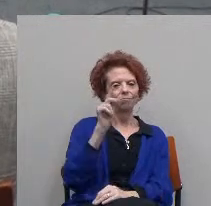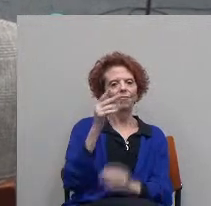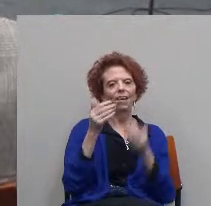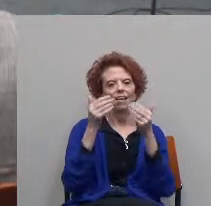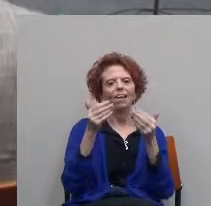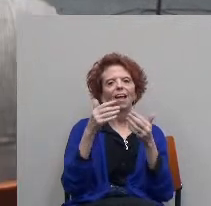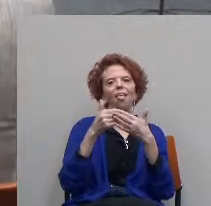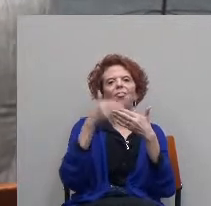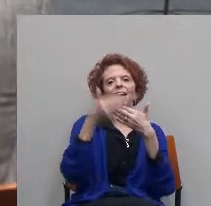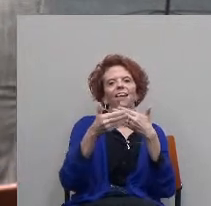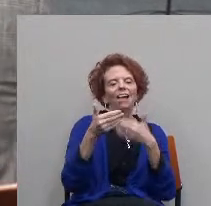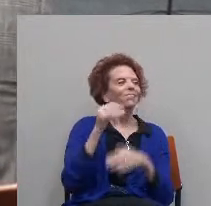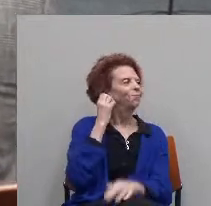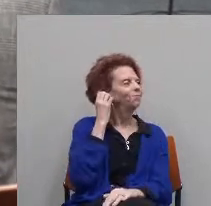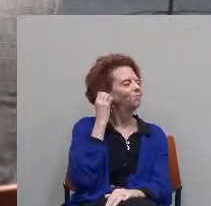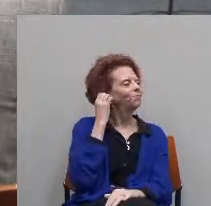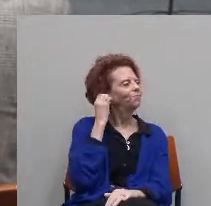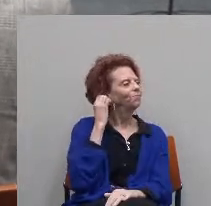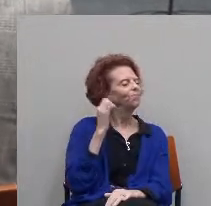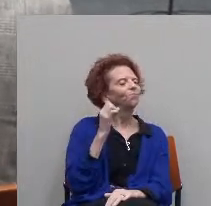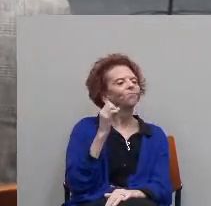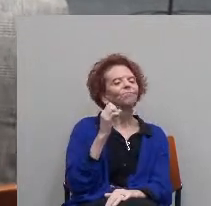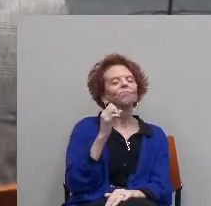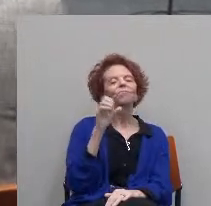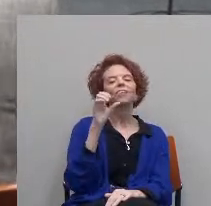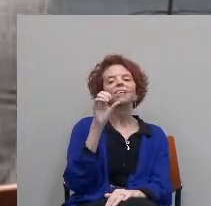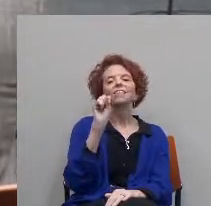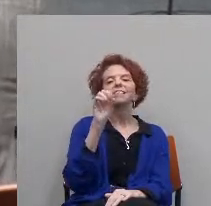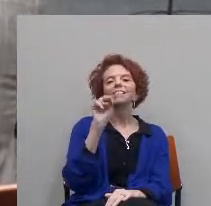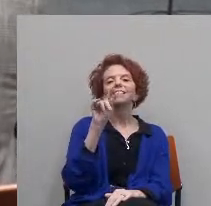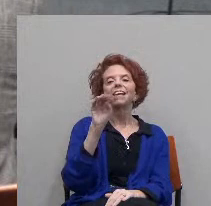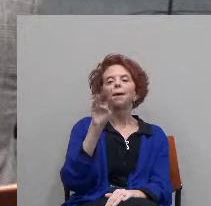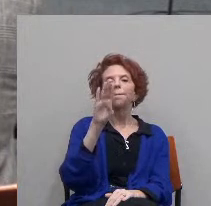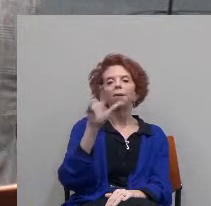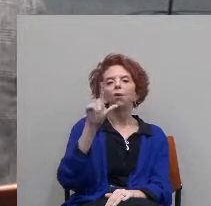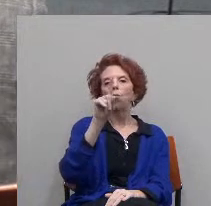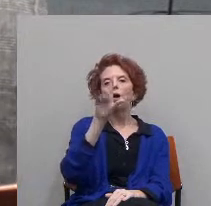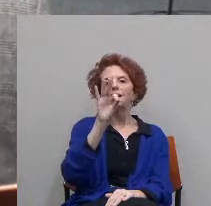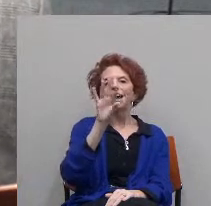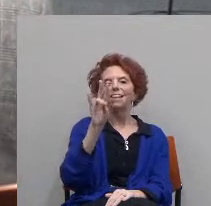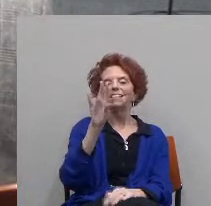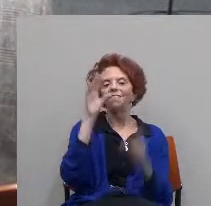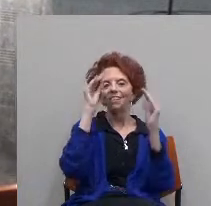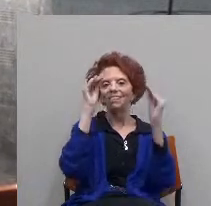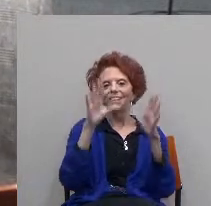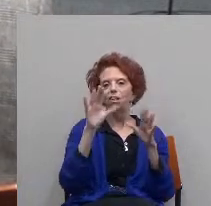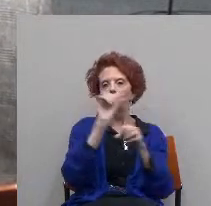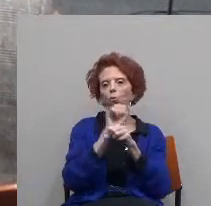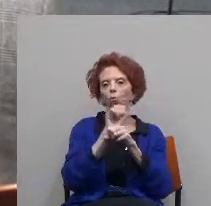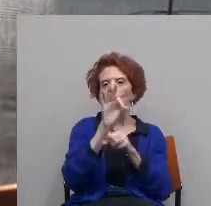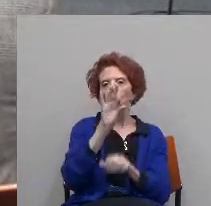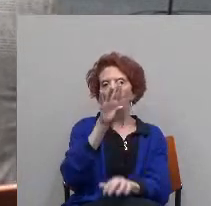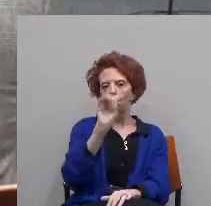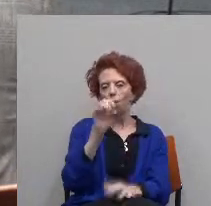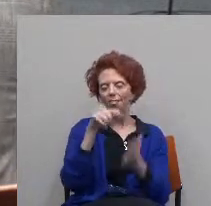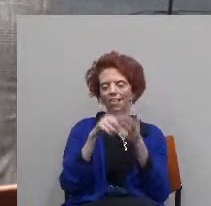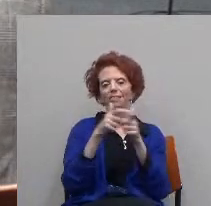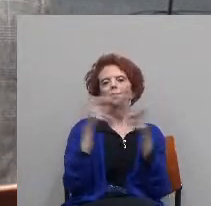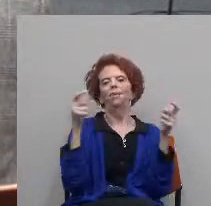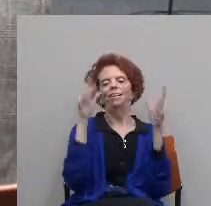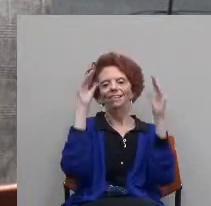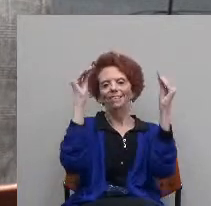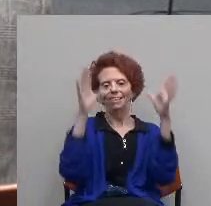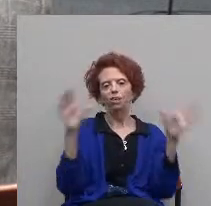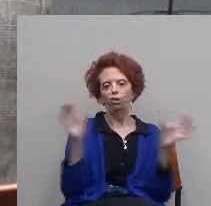Okay, moving on to the next item. Senate Bill 197 by Senator Peacock. This is the teacher workforce. So this is a massive